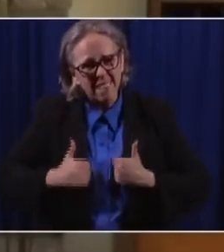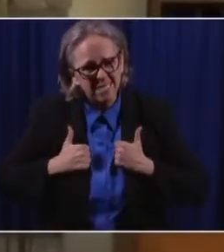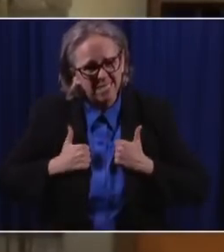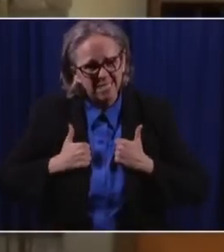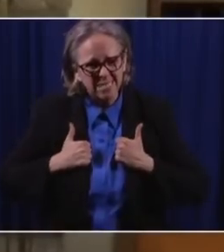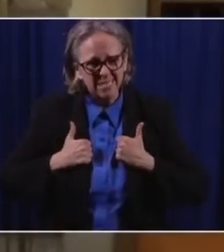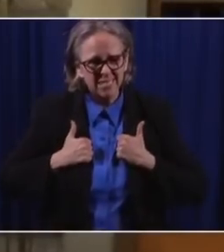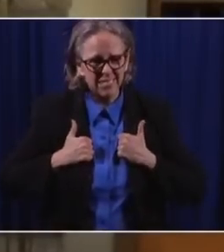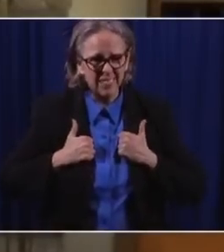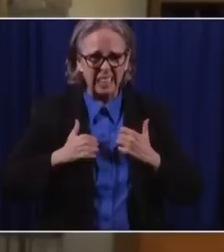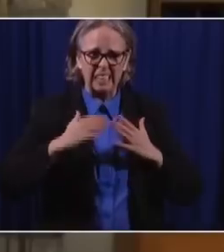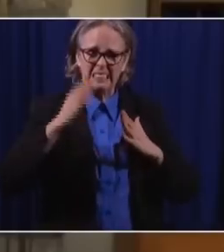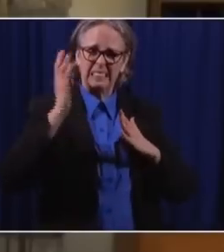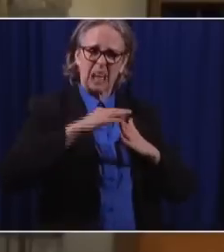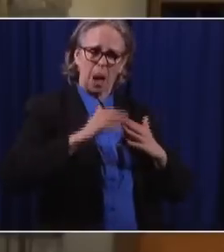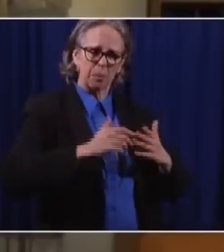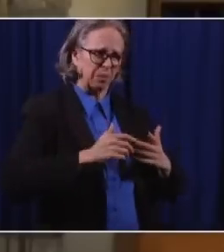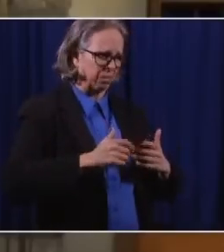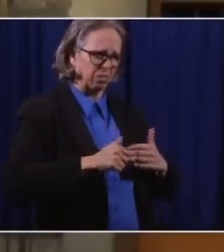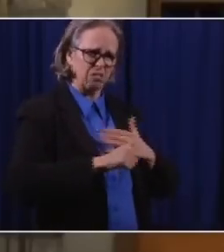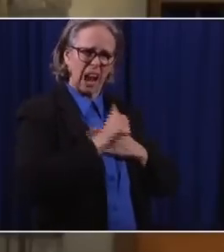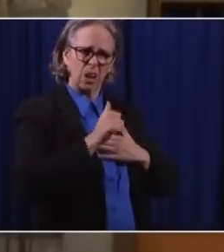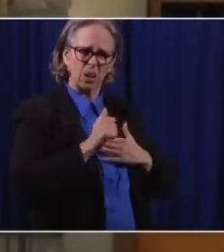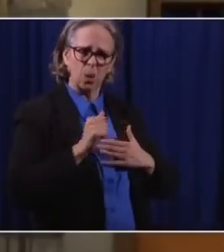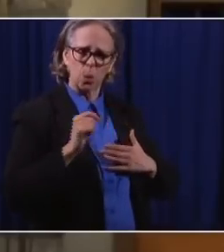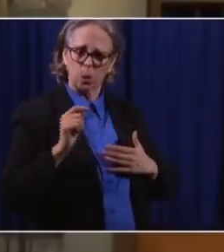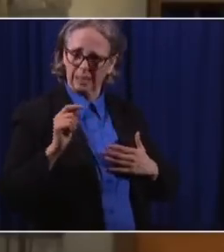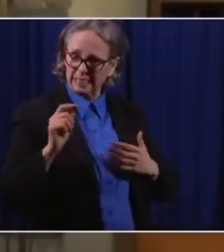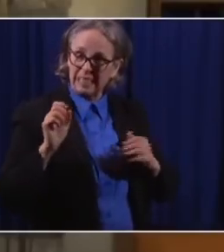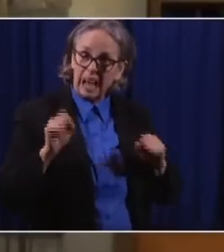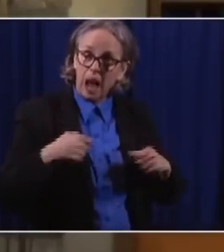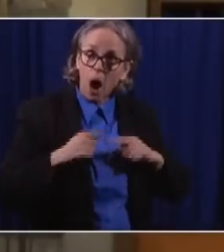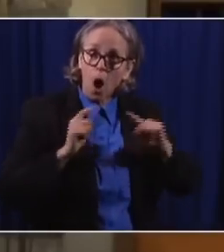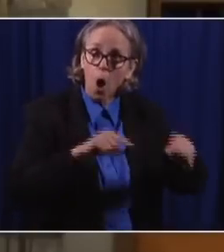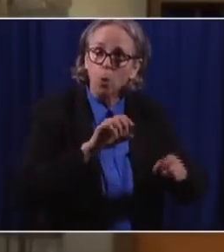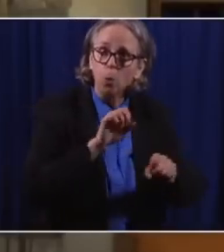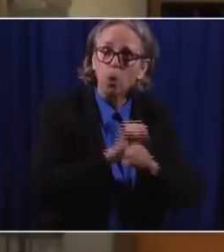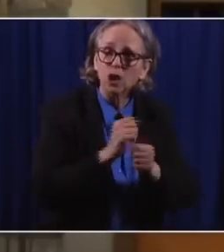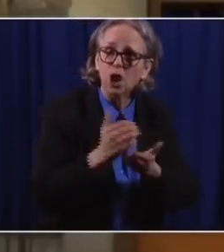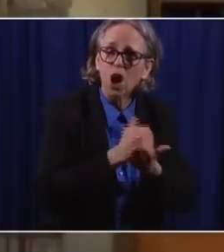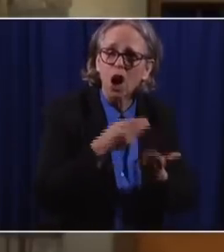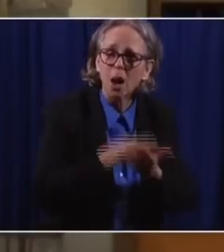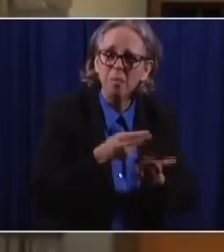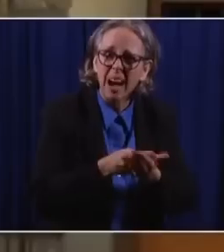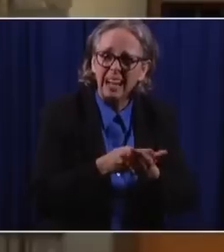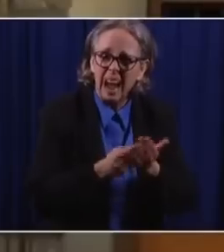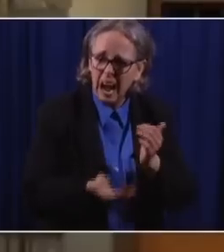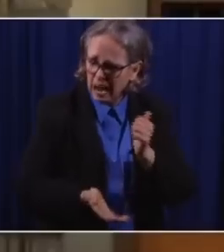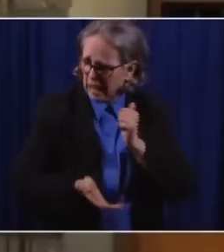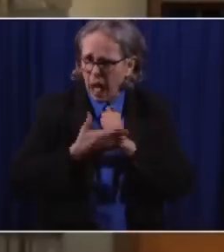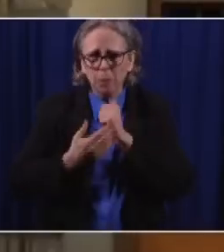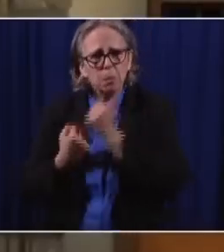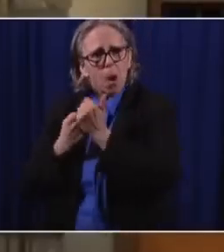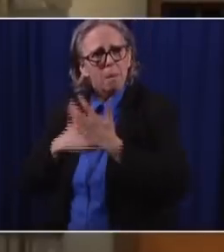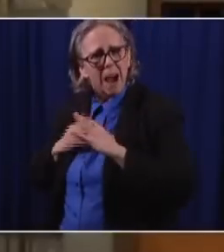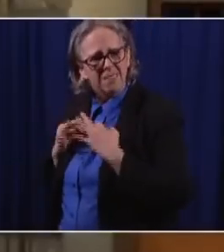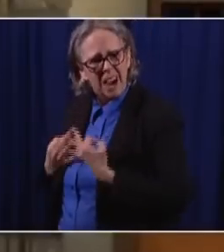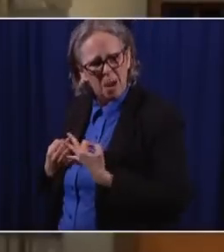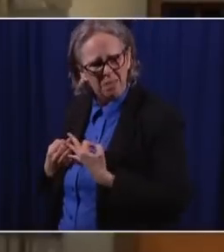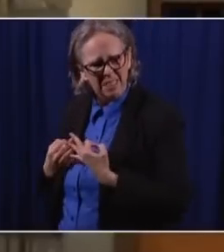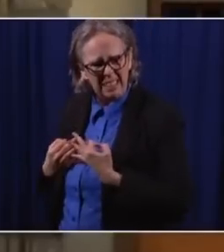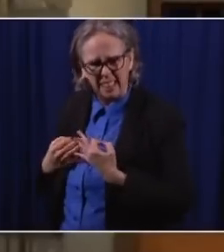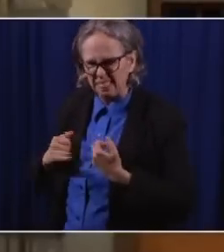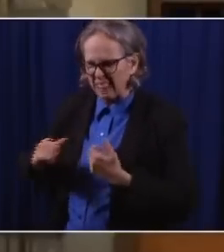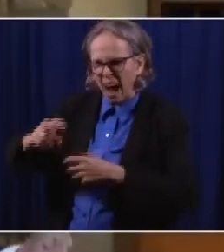threat to people working, being able to support their family, economy moving forward, is this virus. This virus